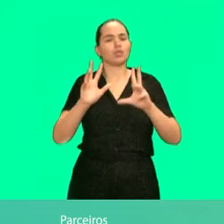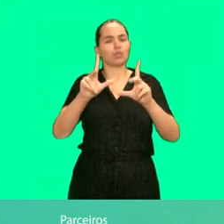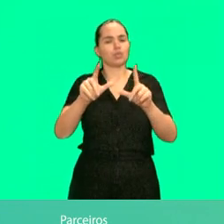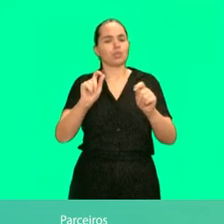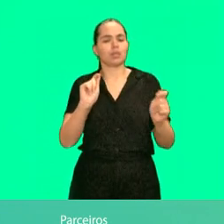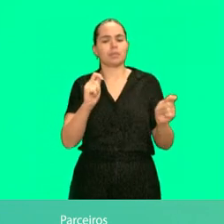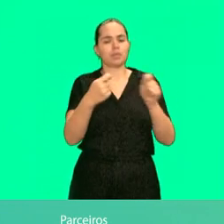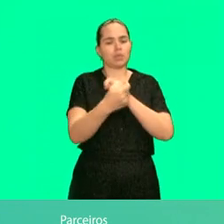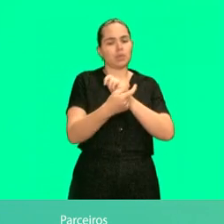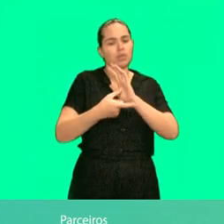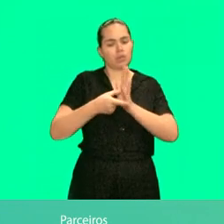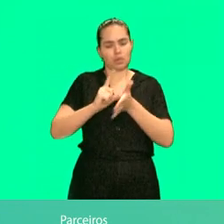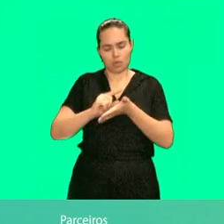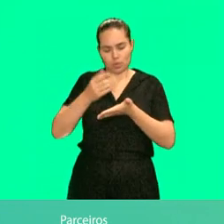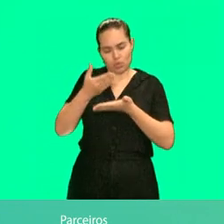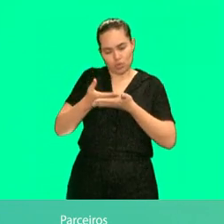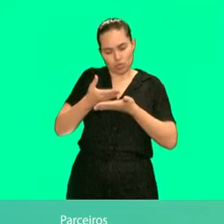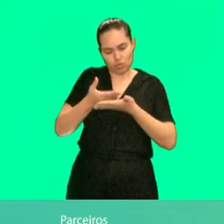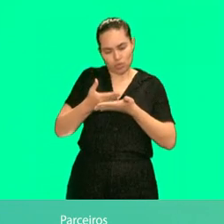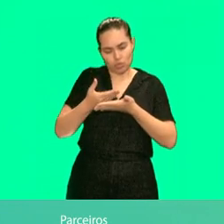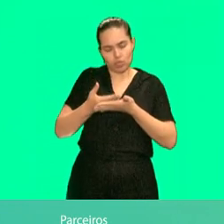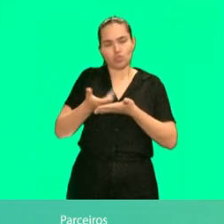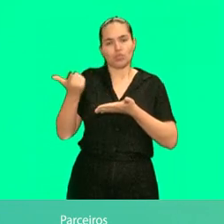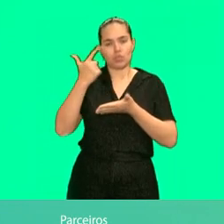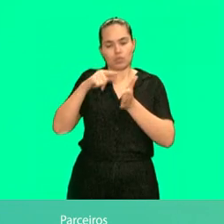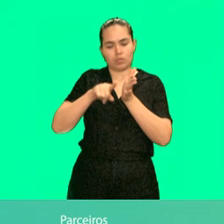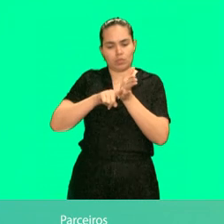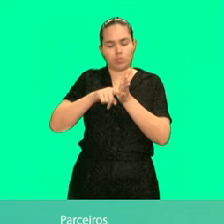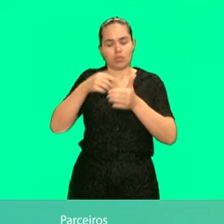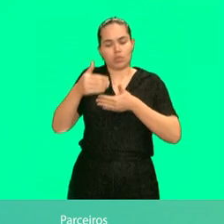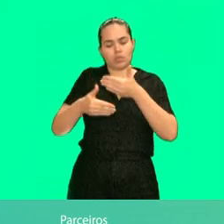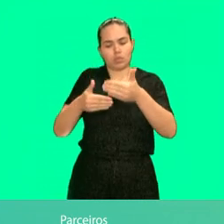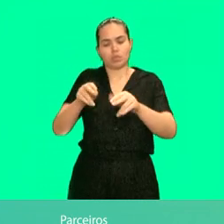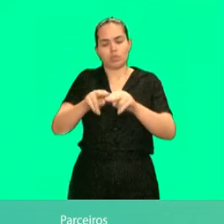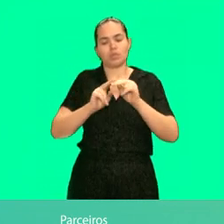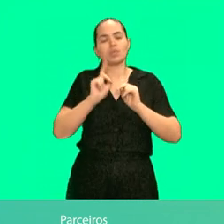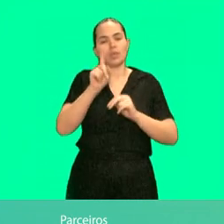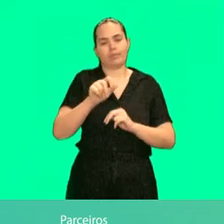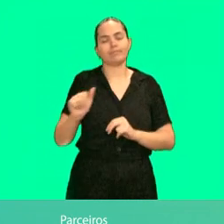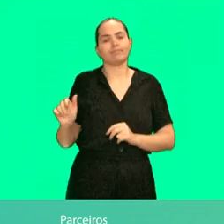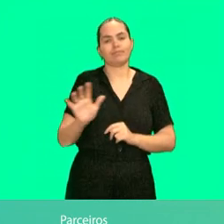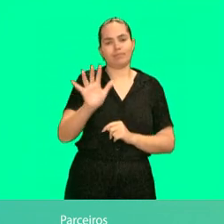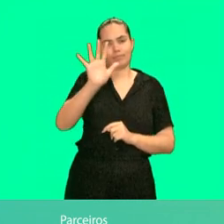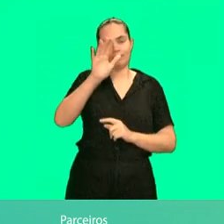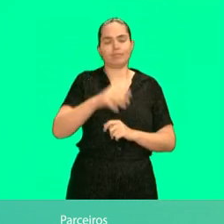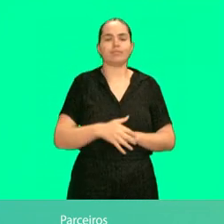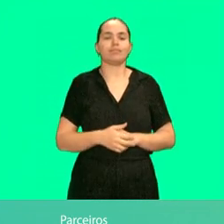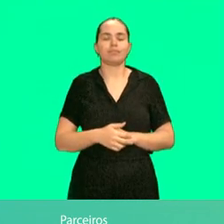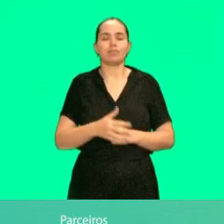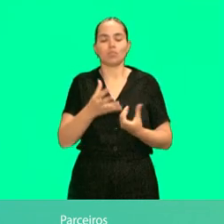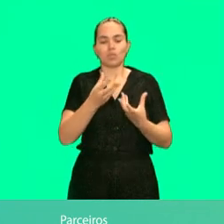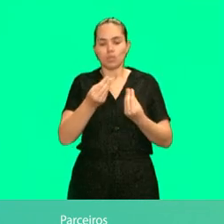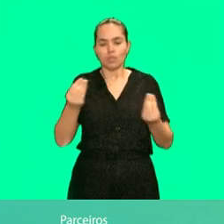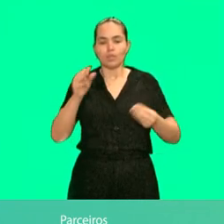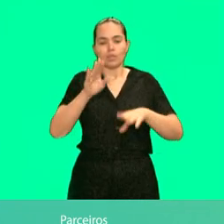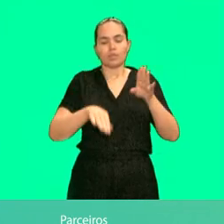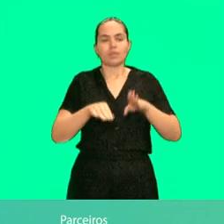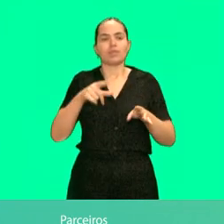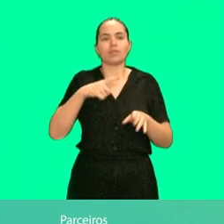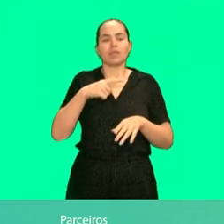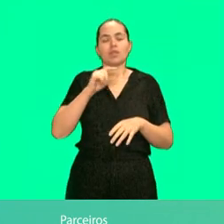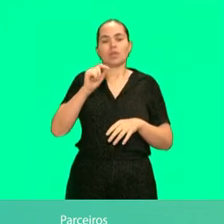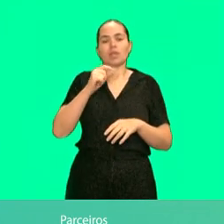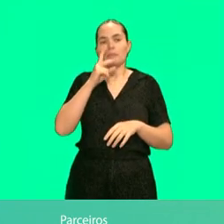all this adaptation, for all this adaptation, I need a study to adapt the process and its costs. It has a